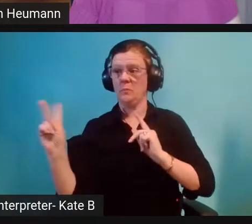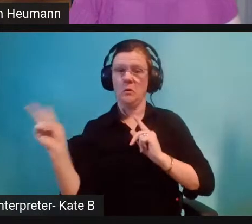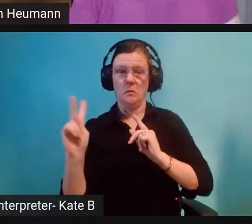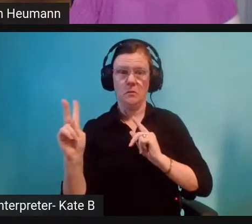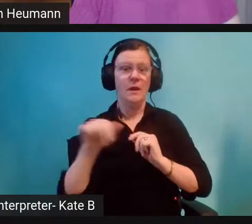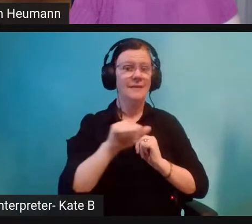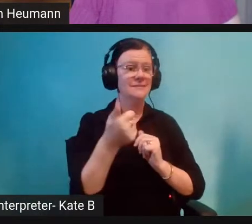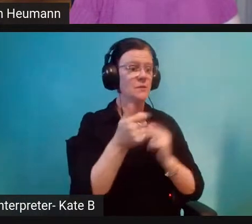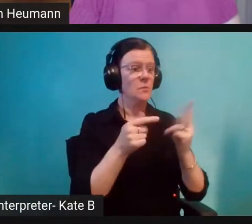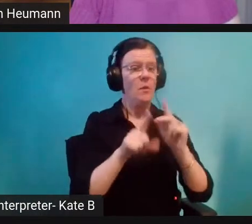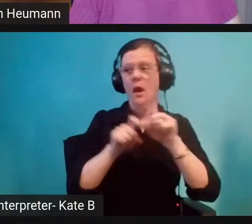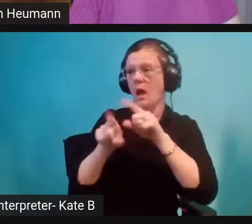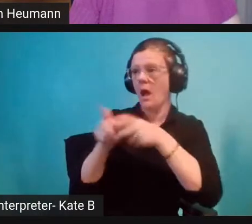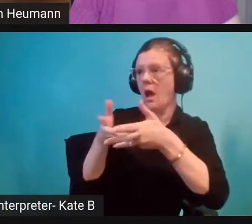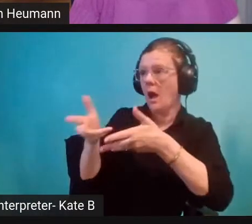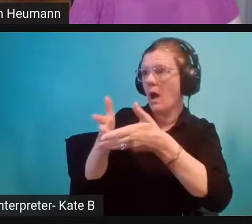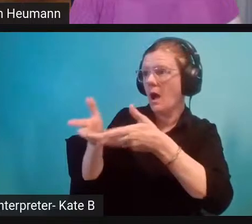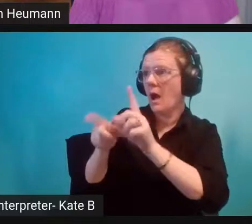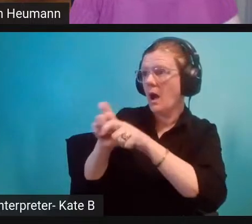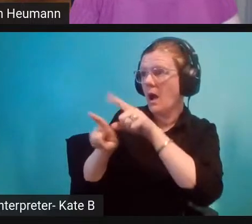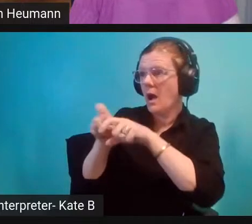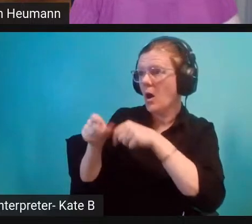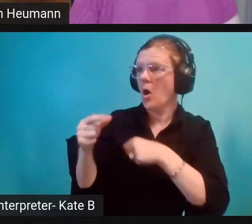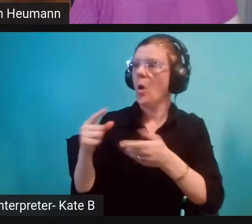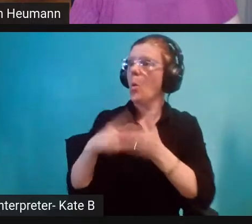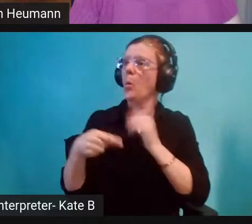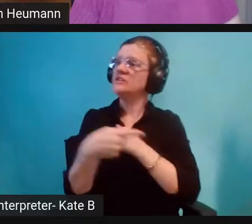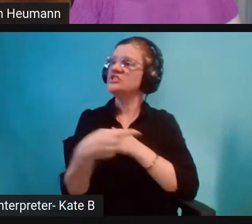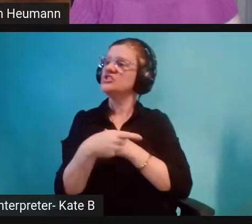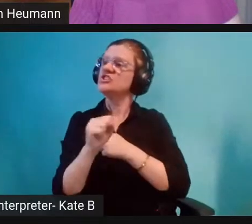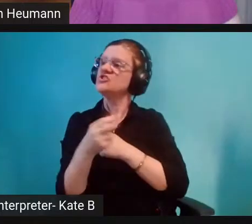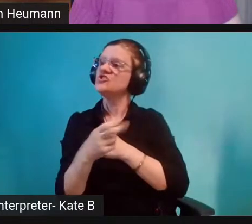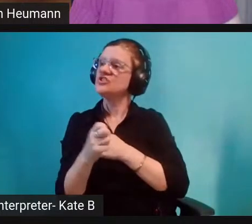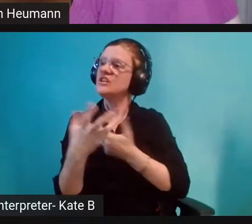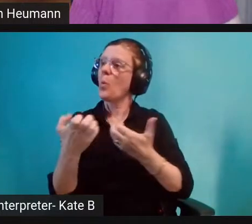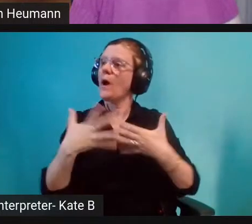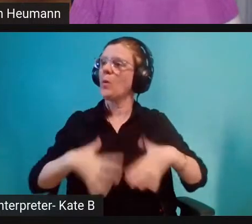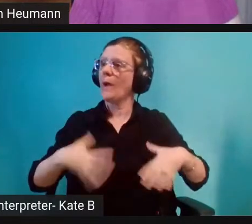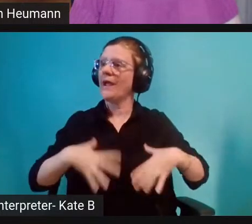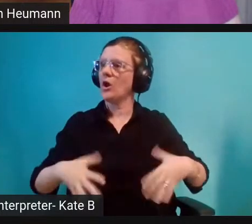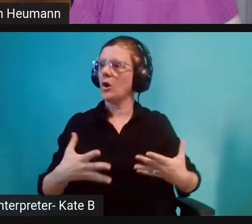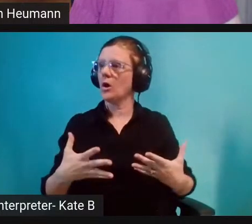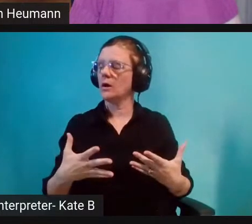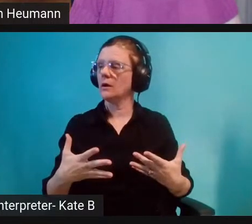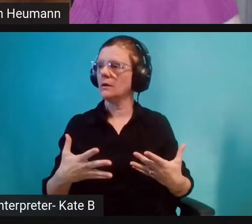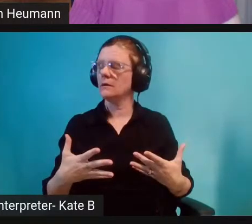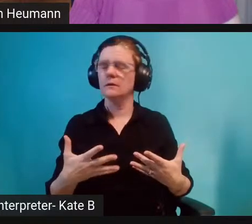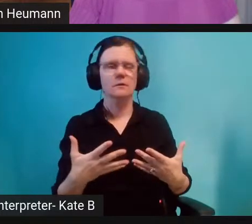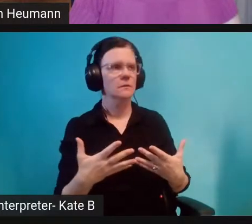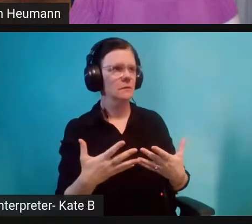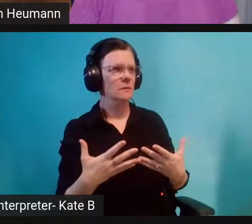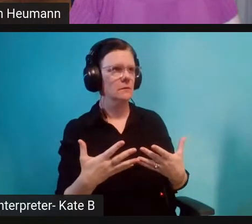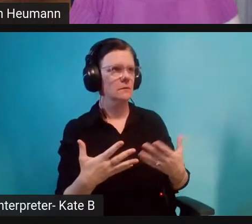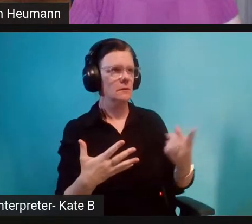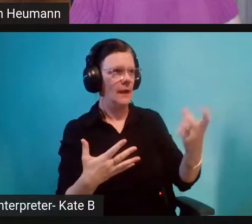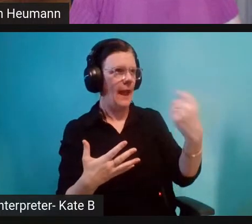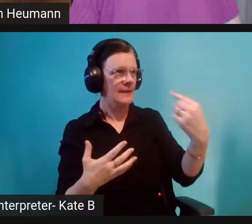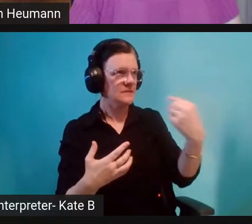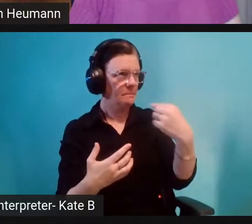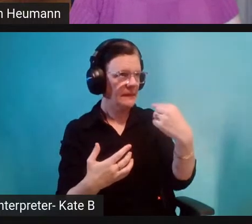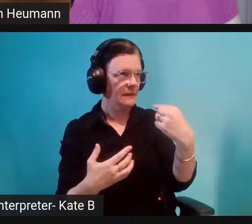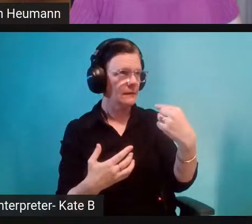started asking this other person, what does she want to wear as a blouse? And I'm like, ask